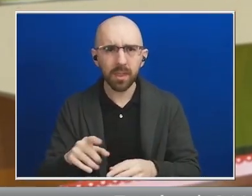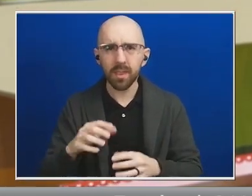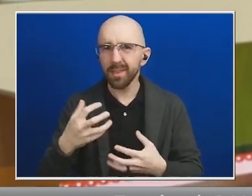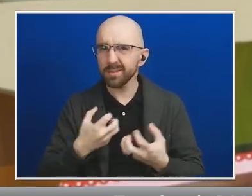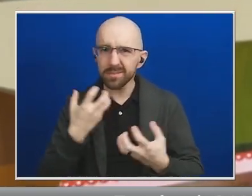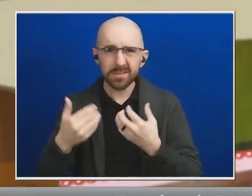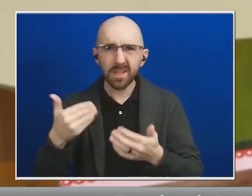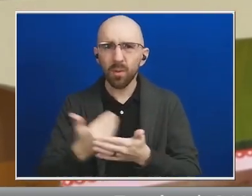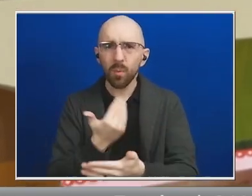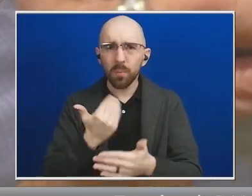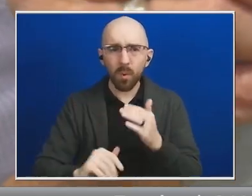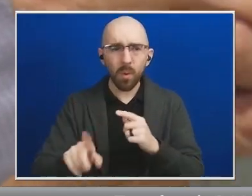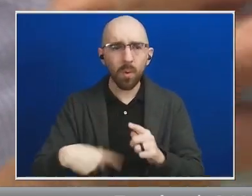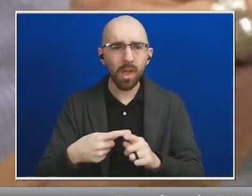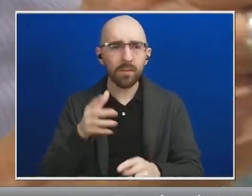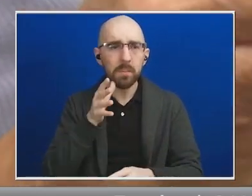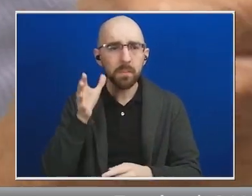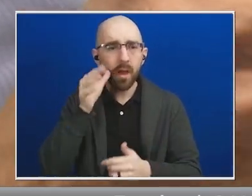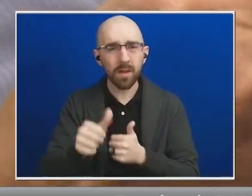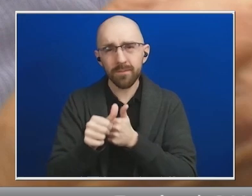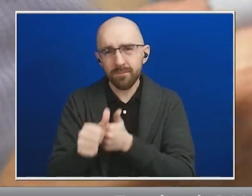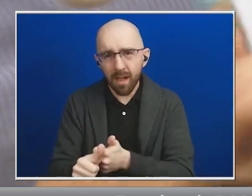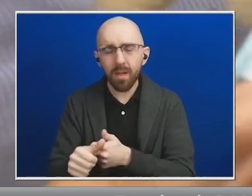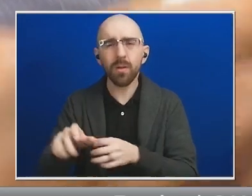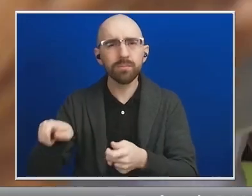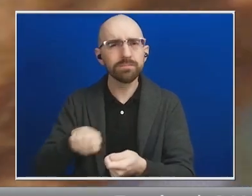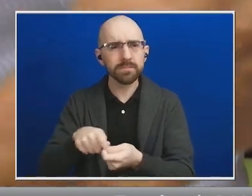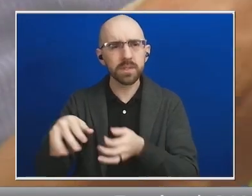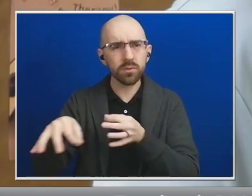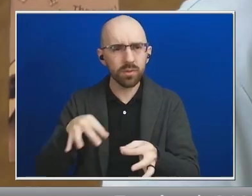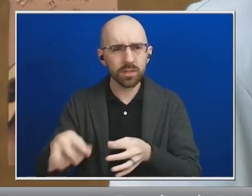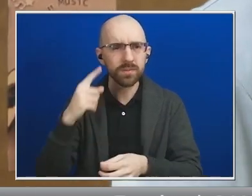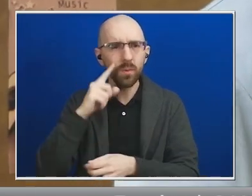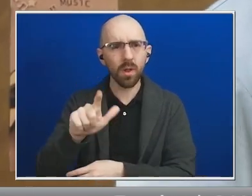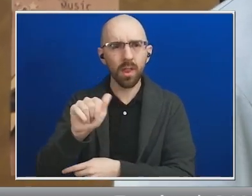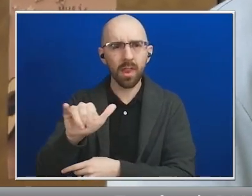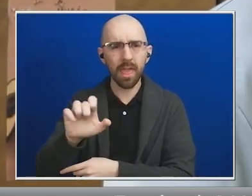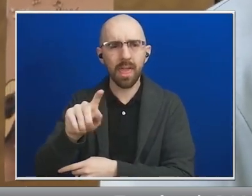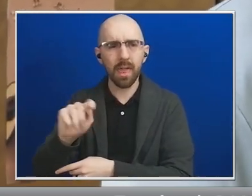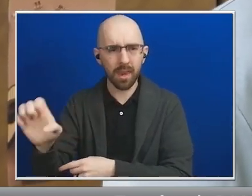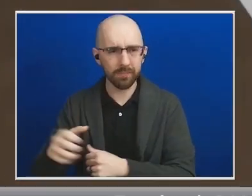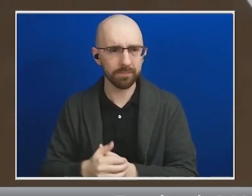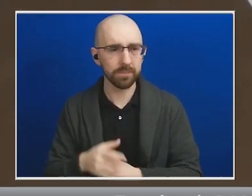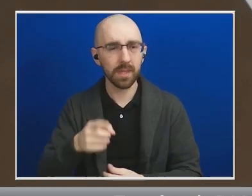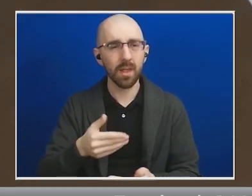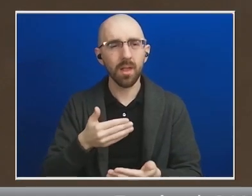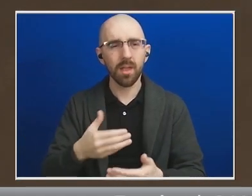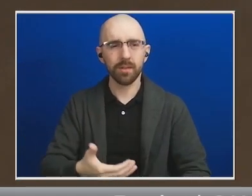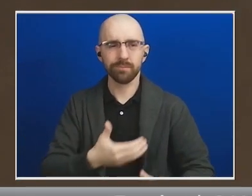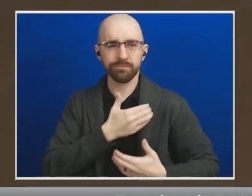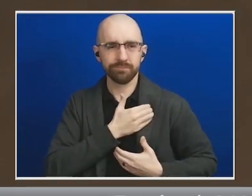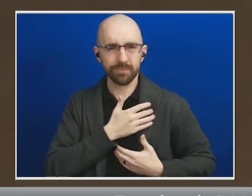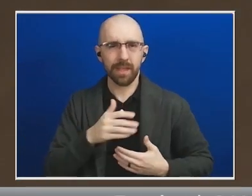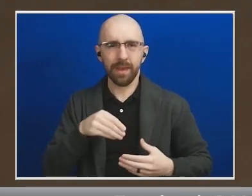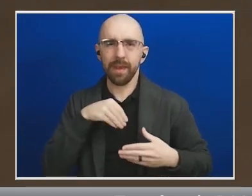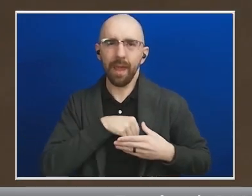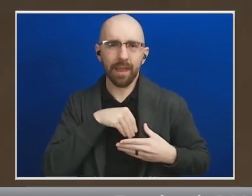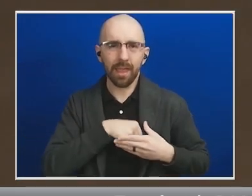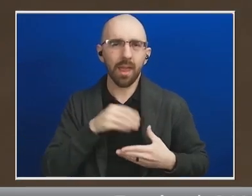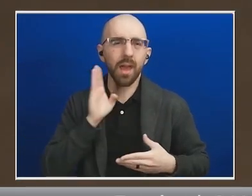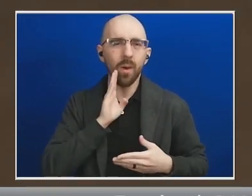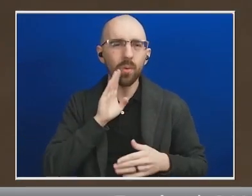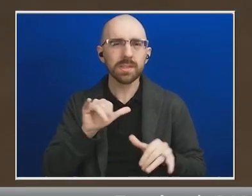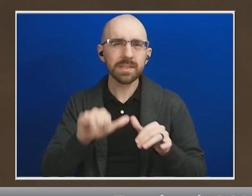follow special directions for the layette. Place my gown close to your heart and tuck it in tight. I will stay with your new baby and